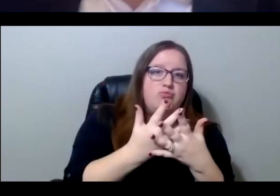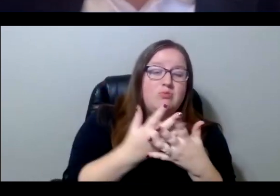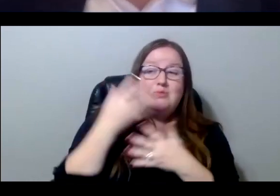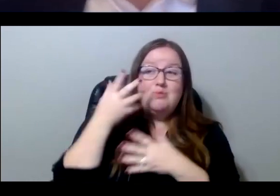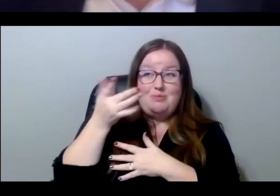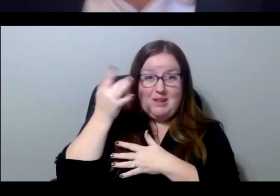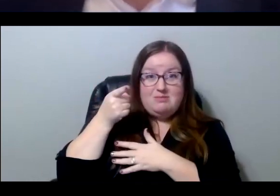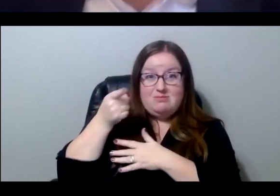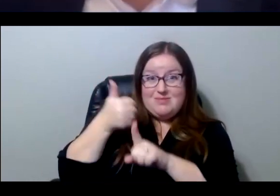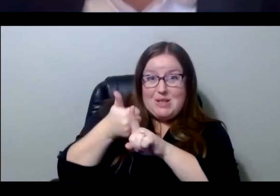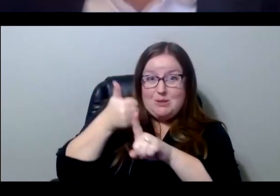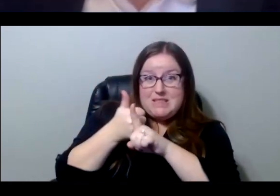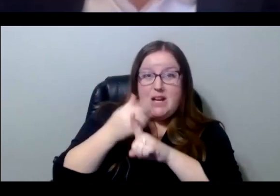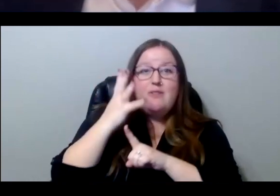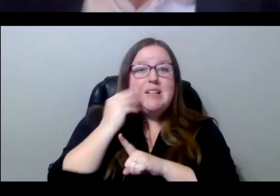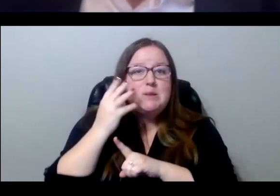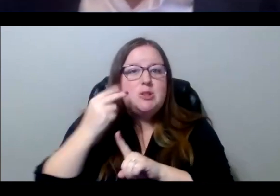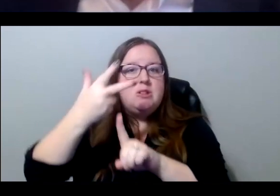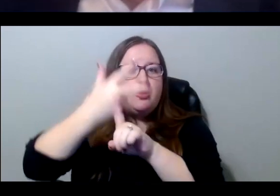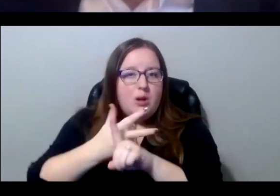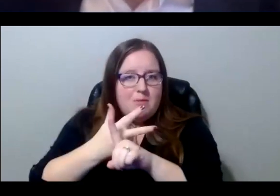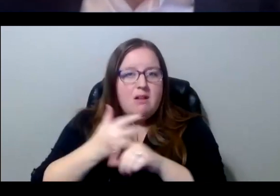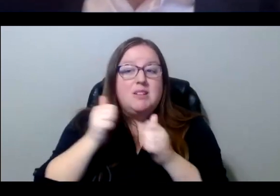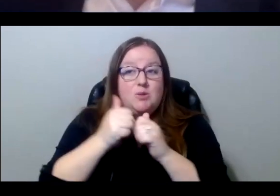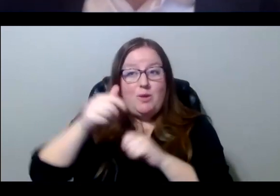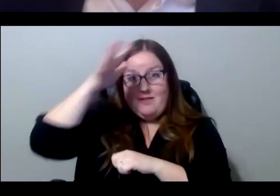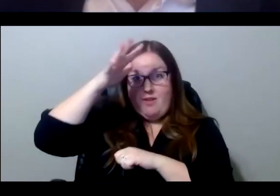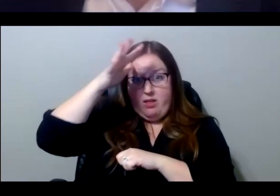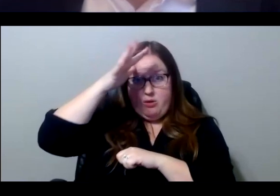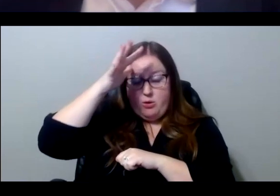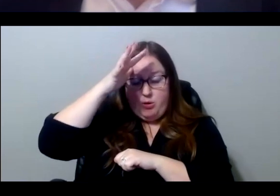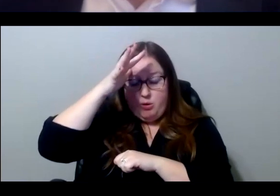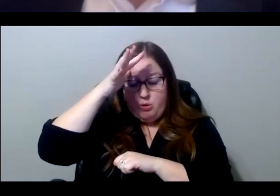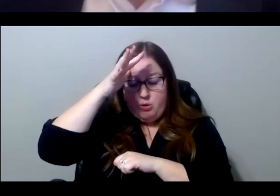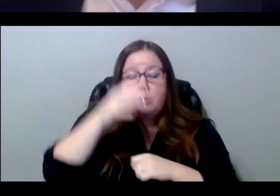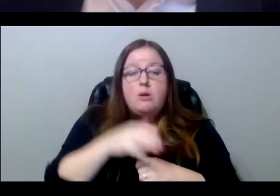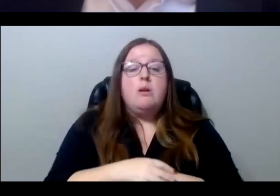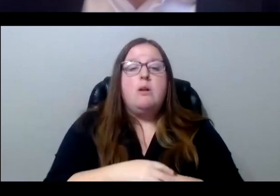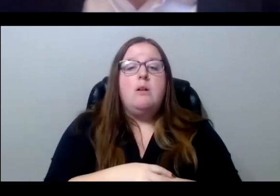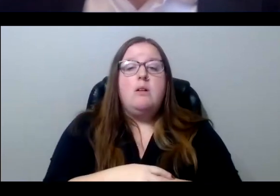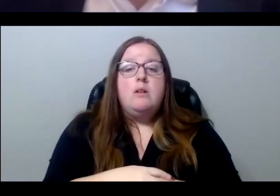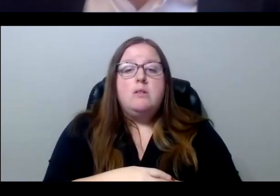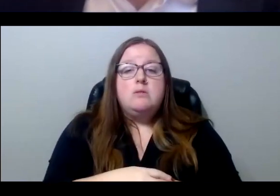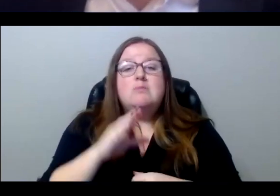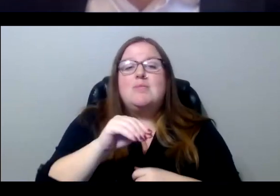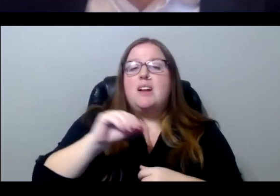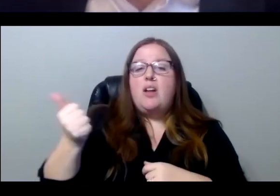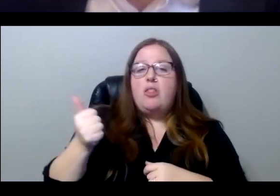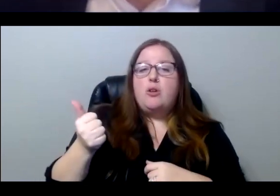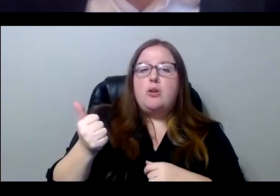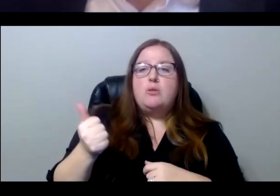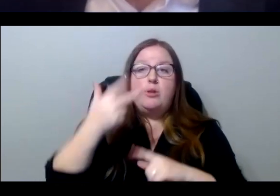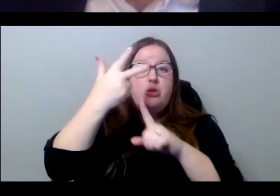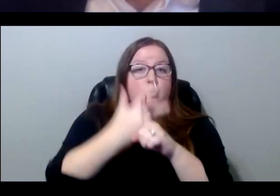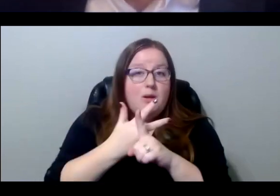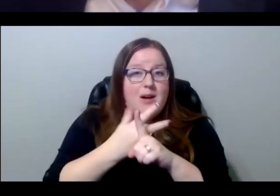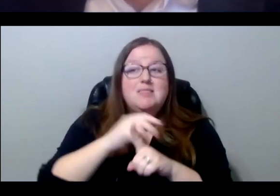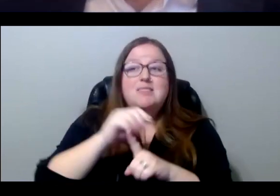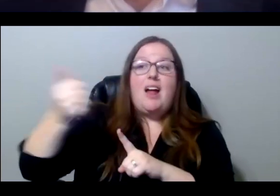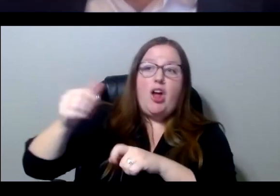which was actually at the time in control of the Bosnian army, and it was about 60 miles from there. Then there were men and boys who